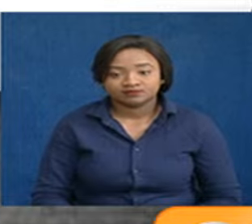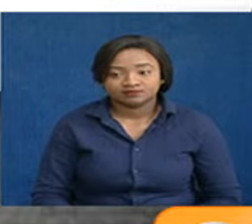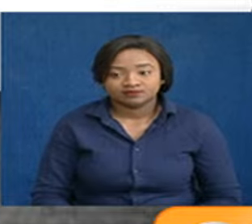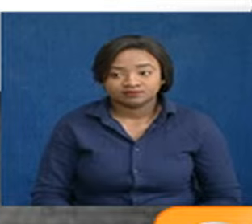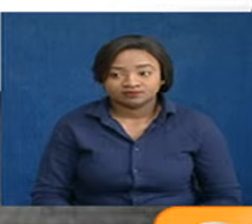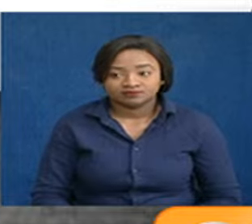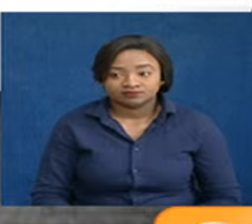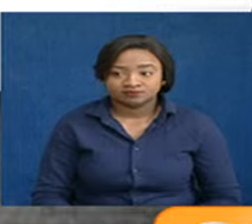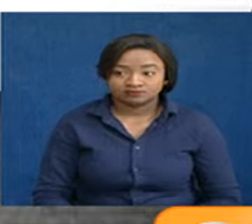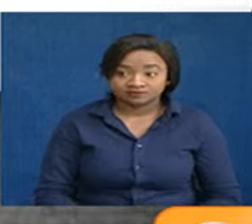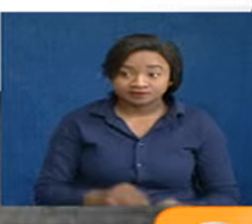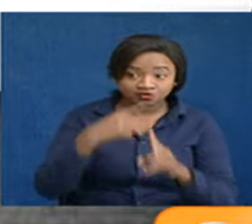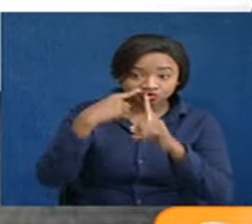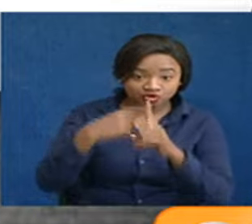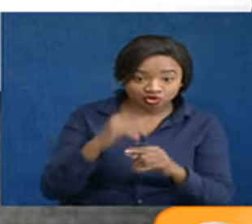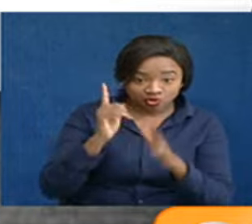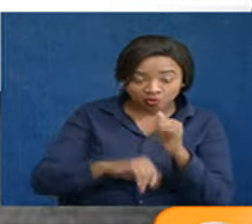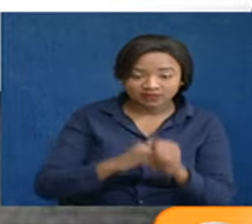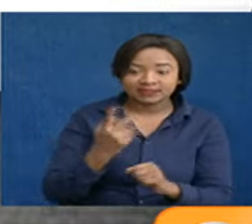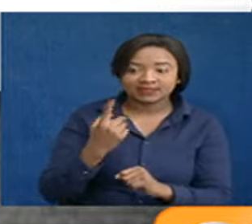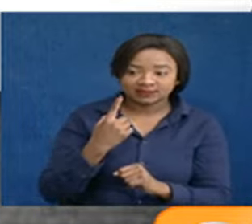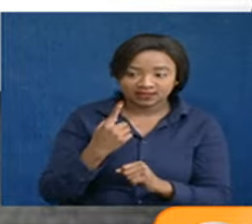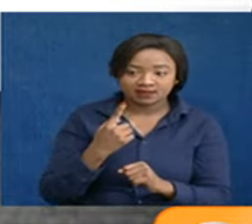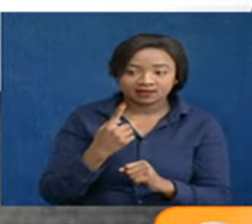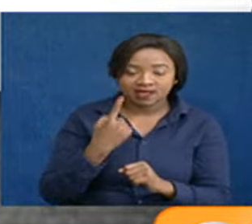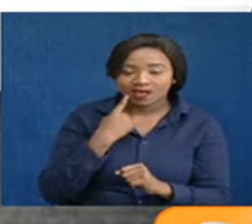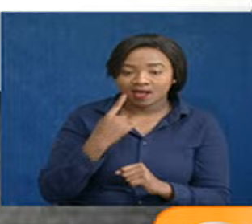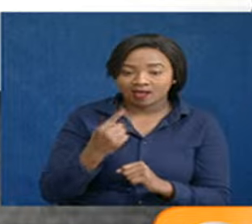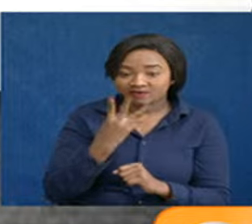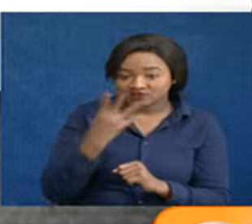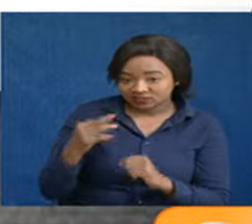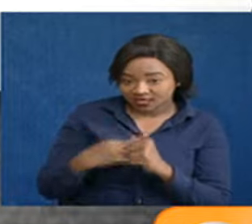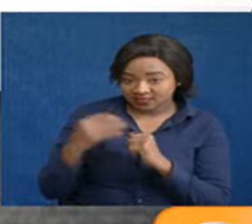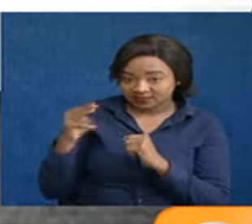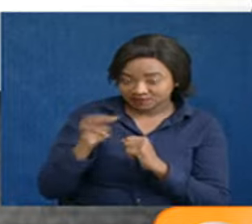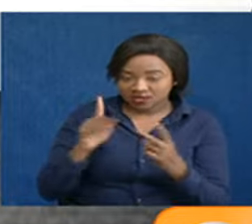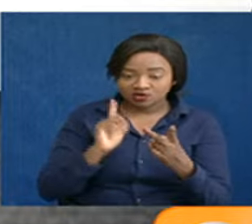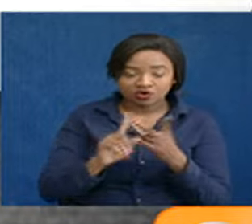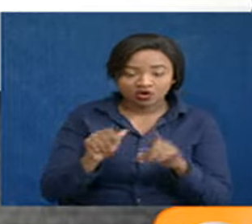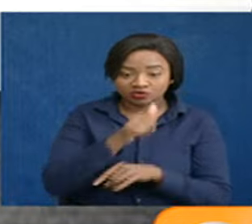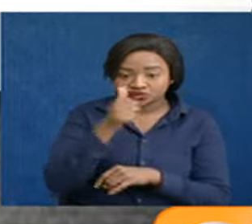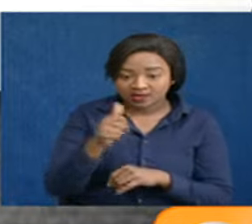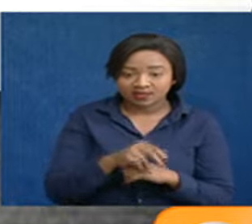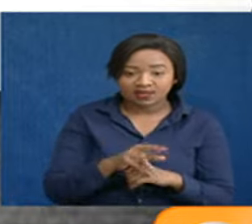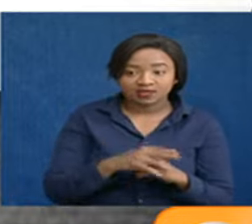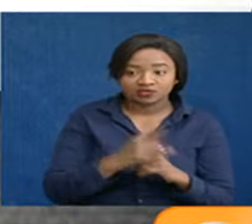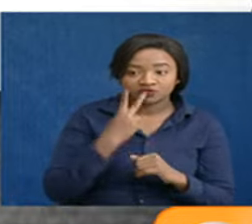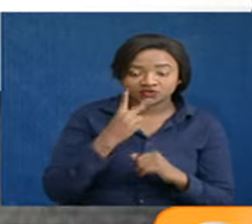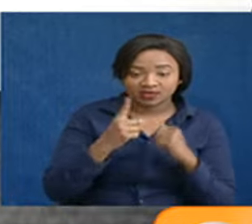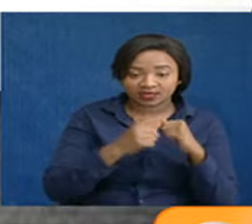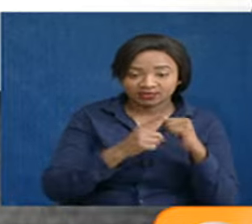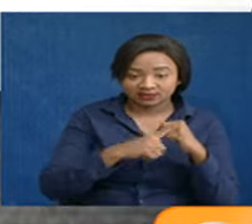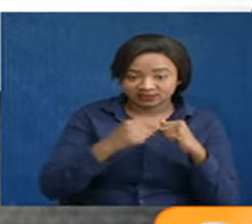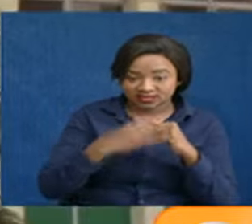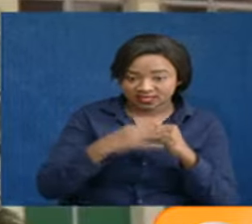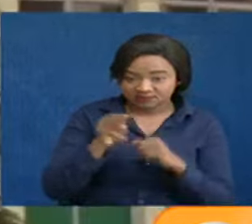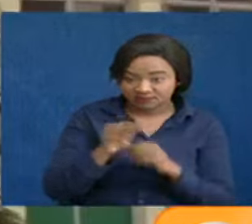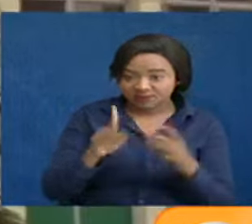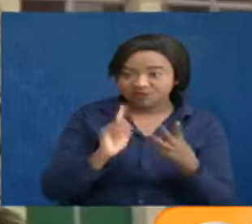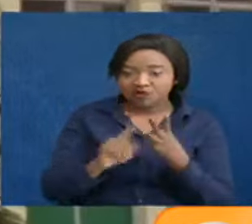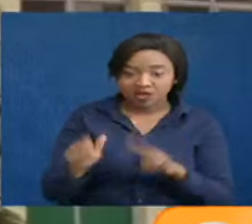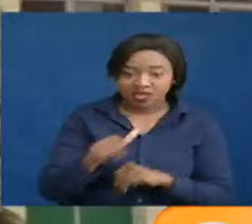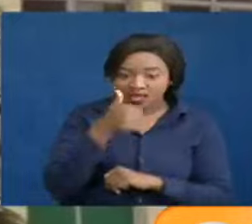electrical installation at an additional 148 million and the proposed construction of Library Phase 2